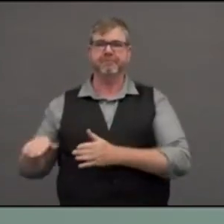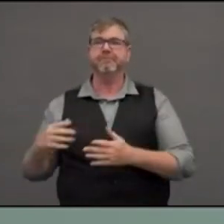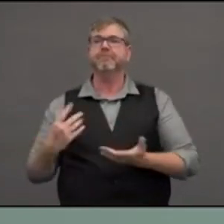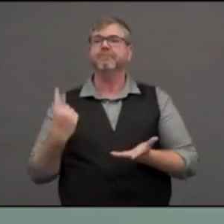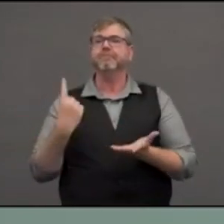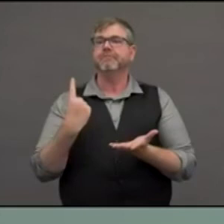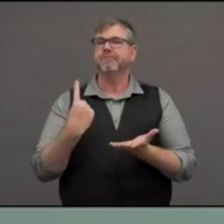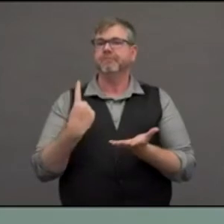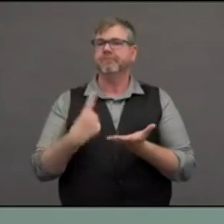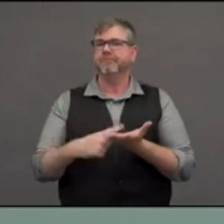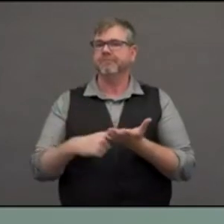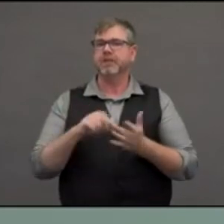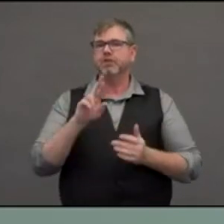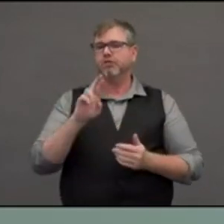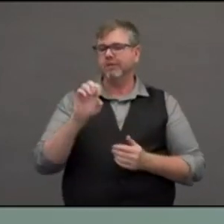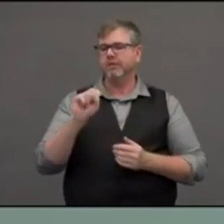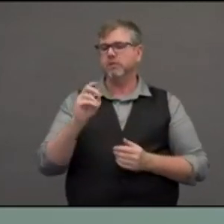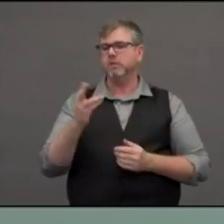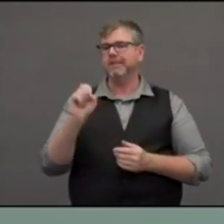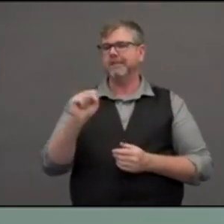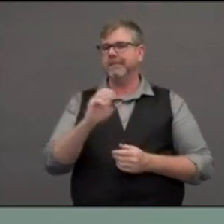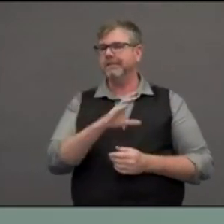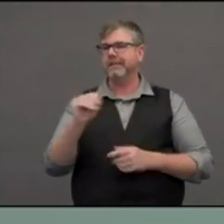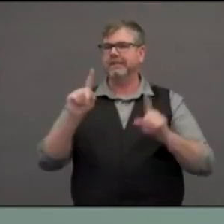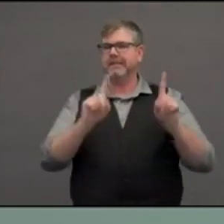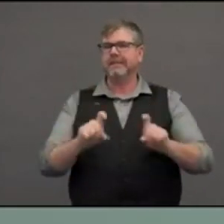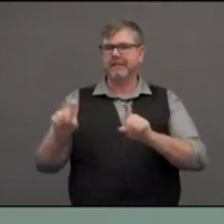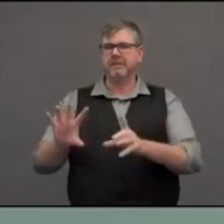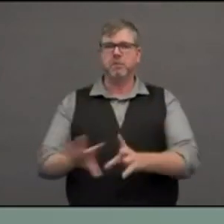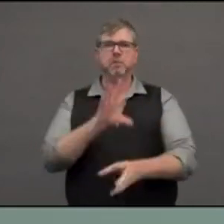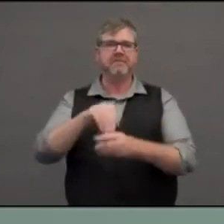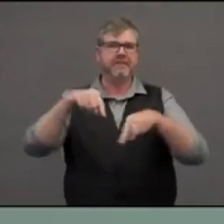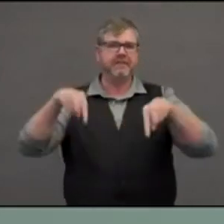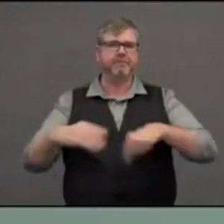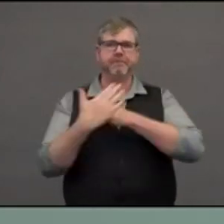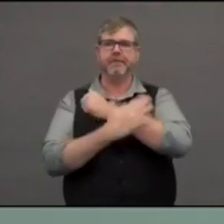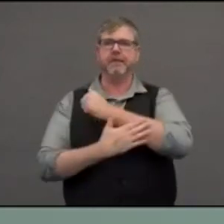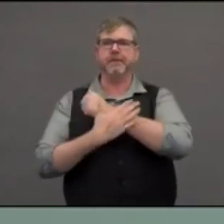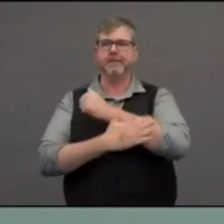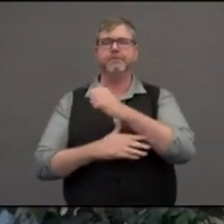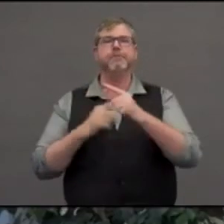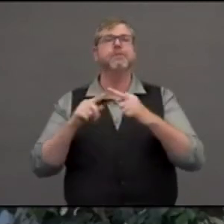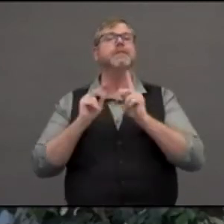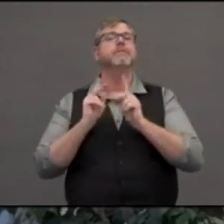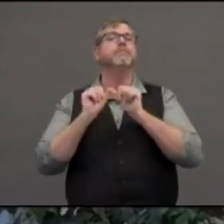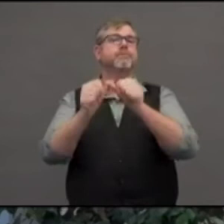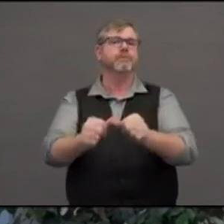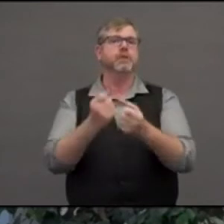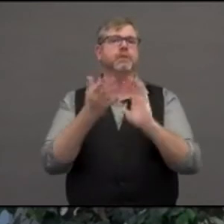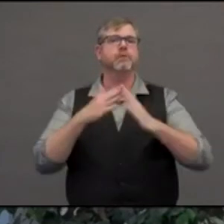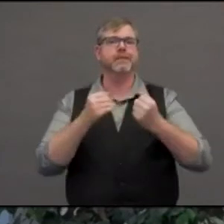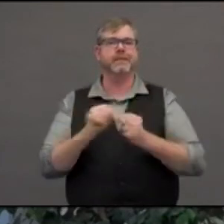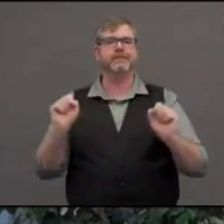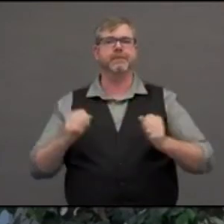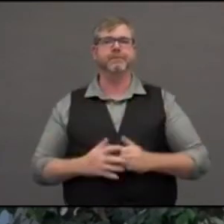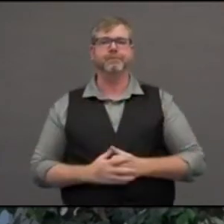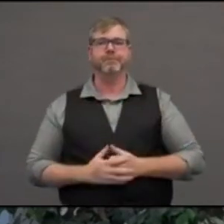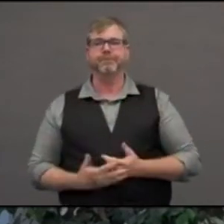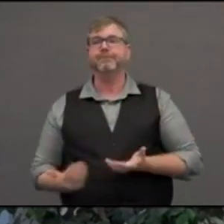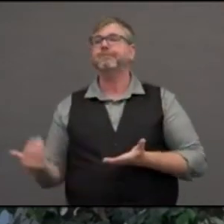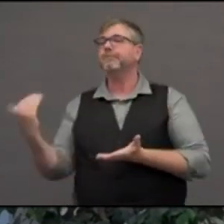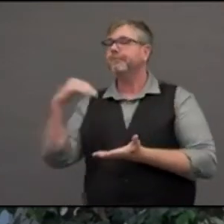testing that we're doing in our county, again, to make sure that our community is safe. Right, so again,